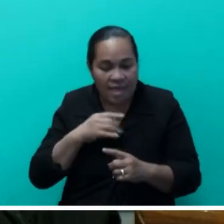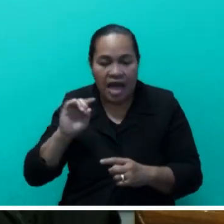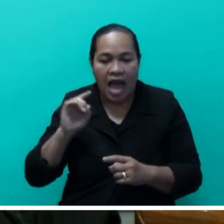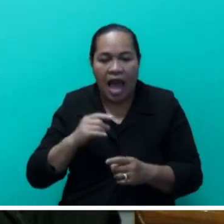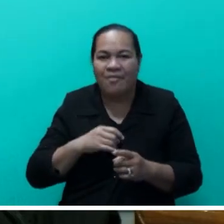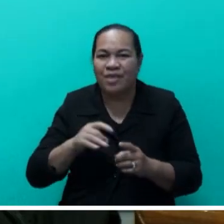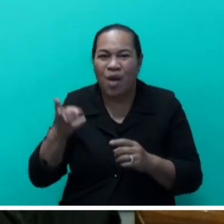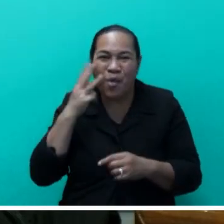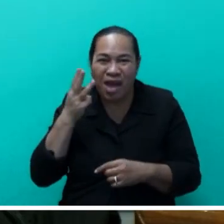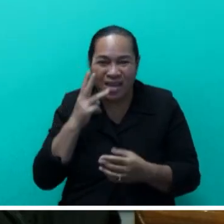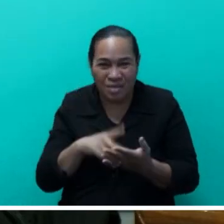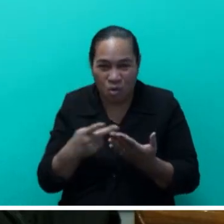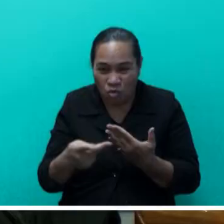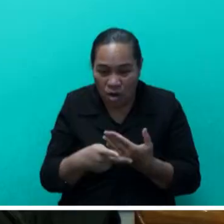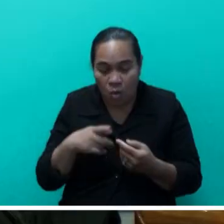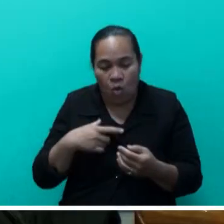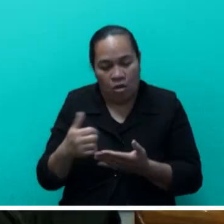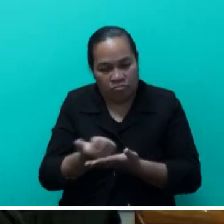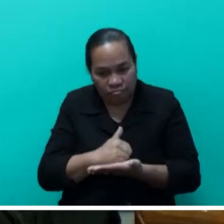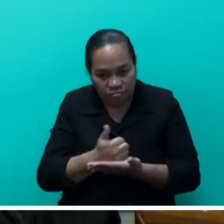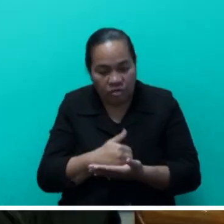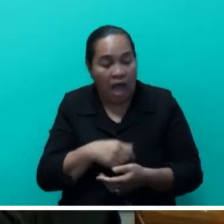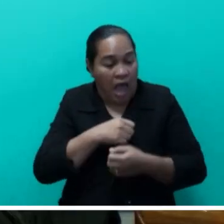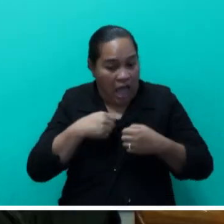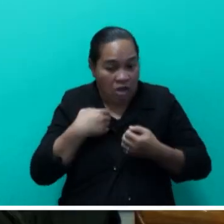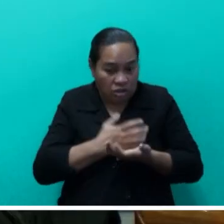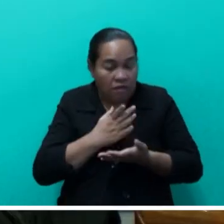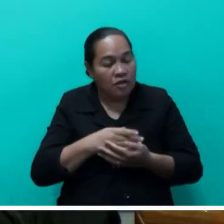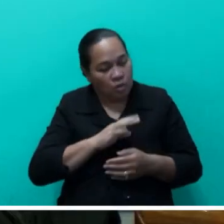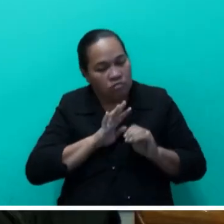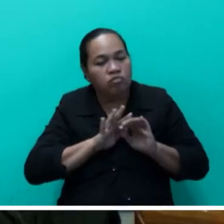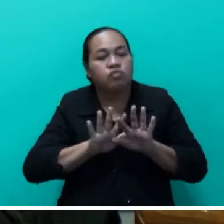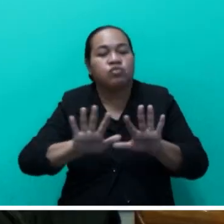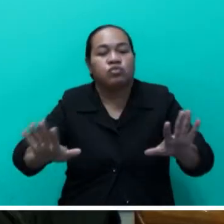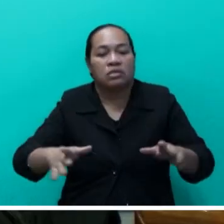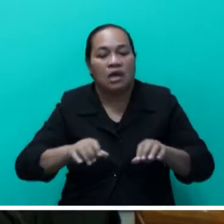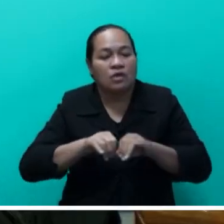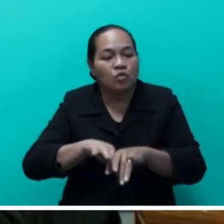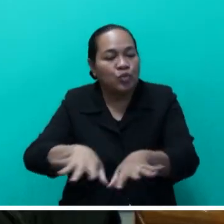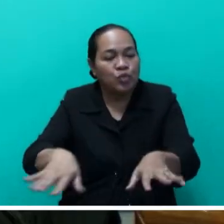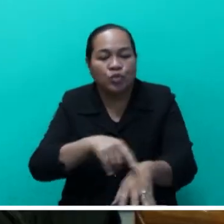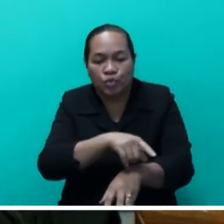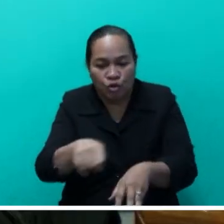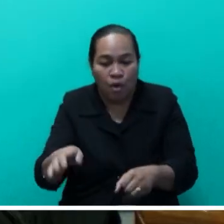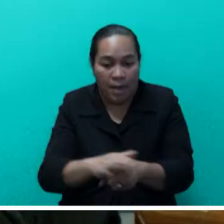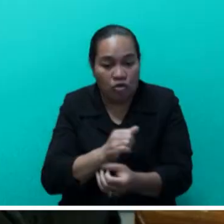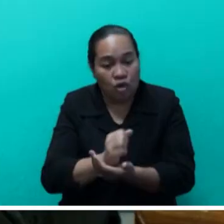programs, where we actively bring our services to the people, ensuring greater accessibility and